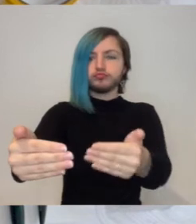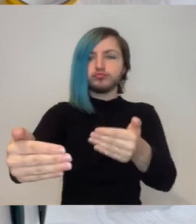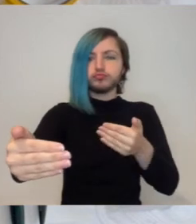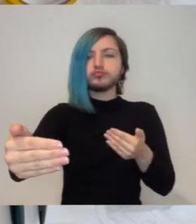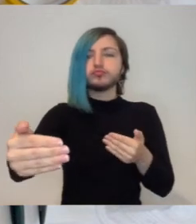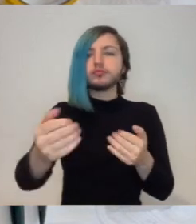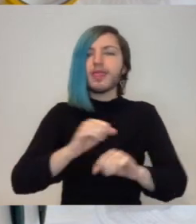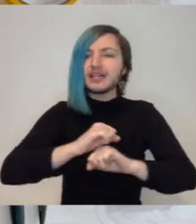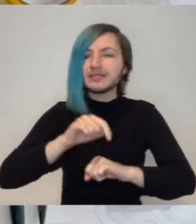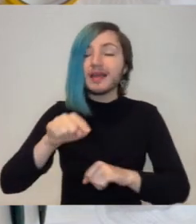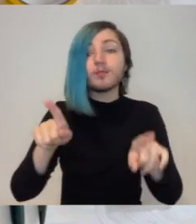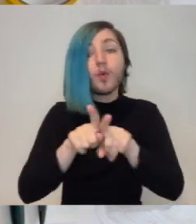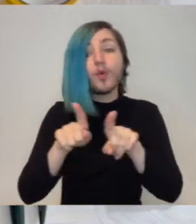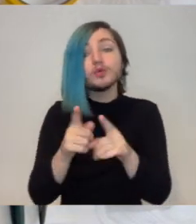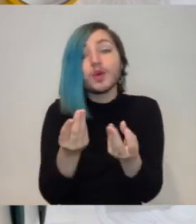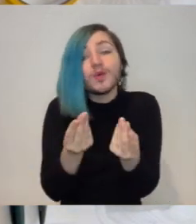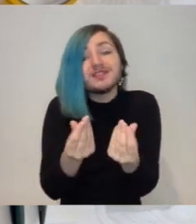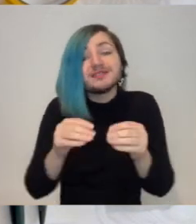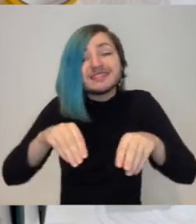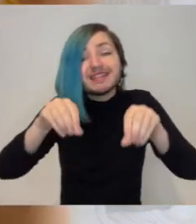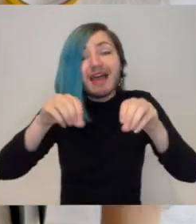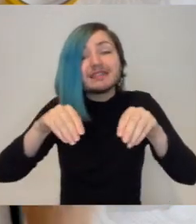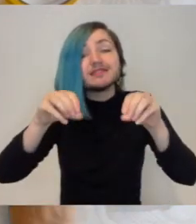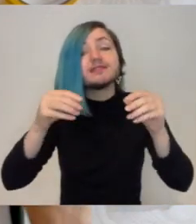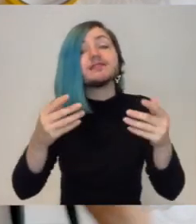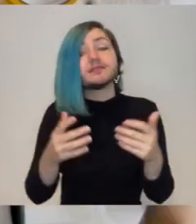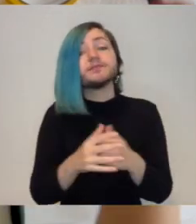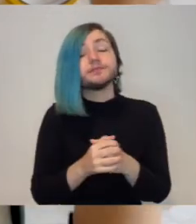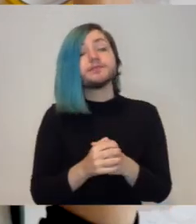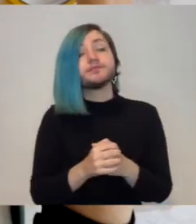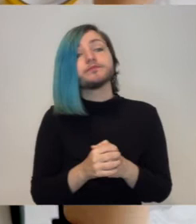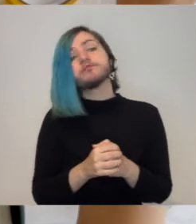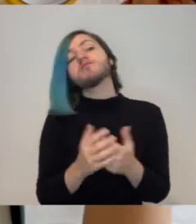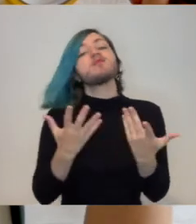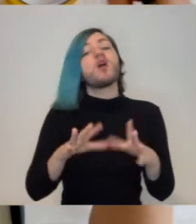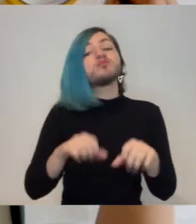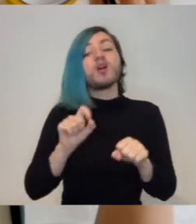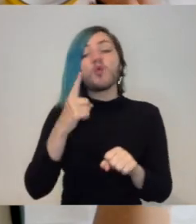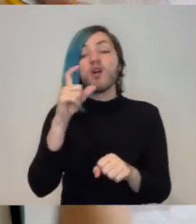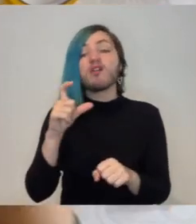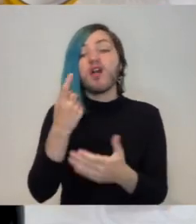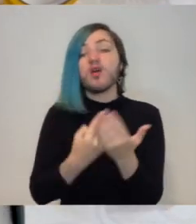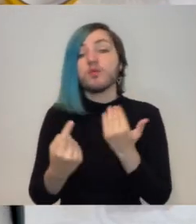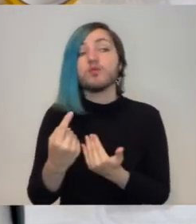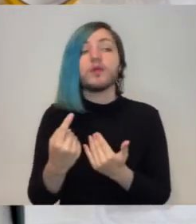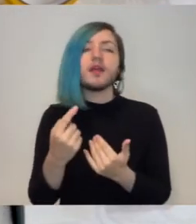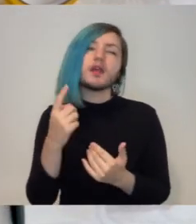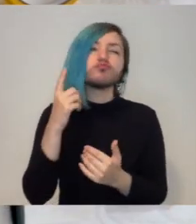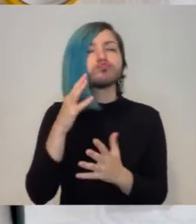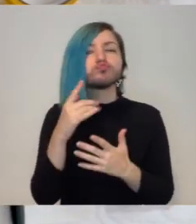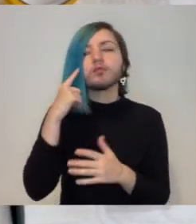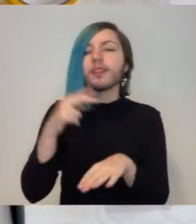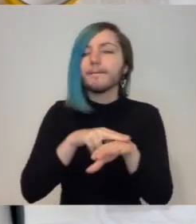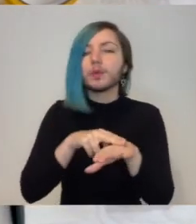a sandy surface. And I'm just going to use one colour to begin with, which I'm